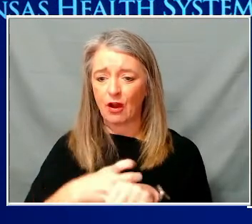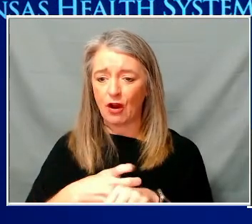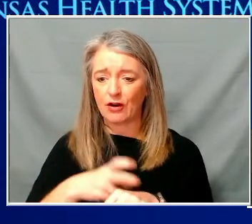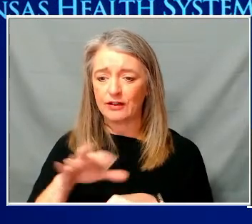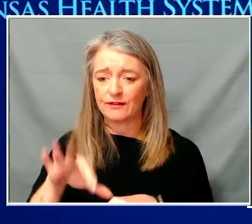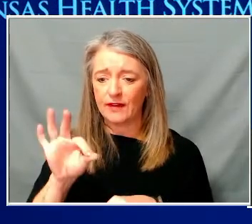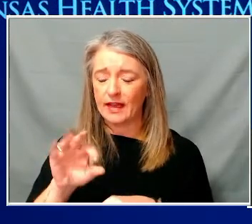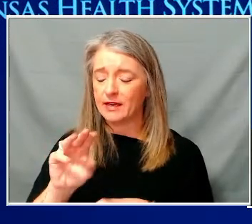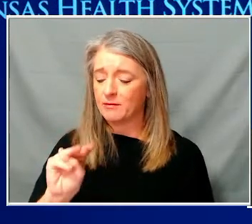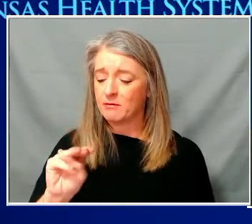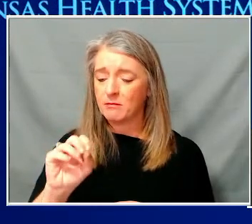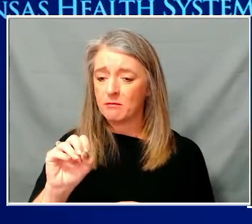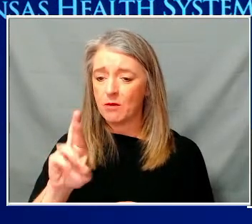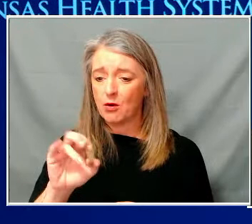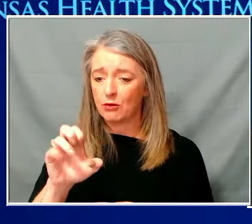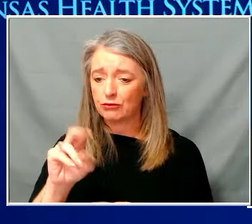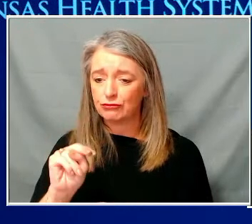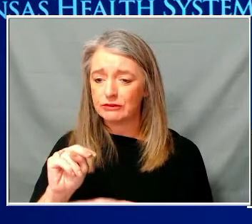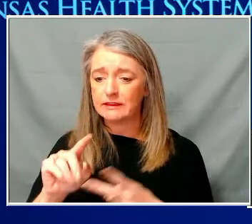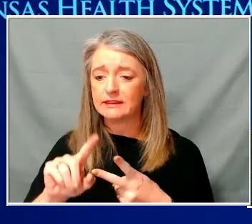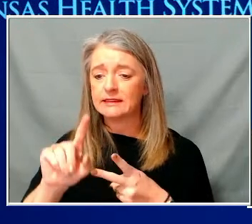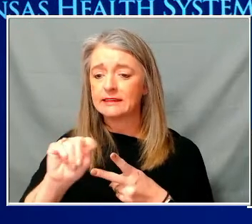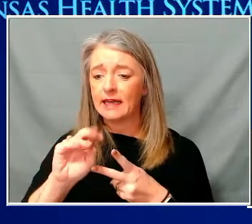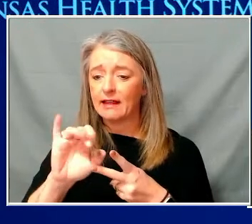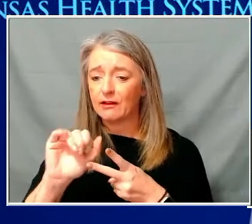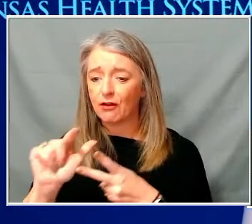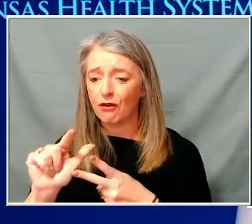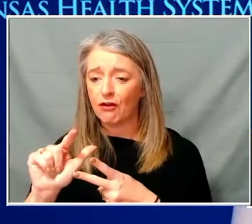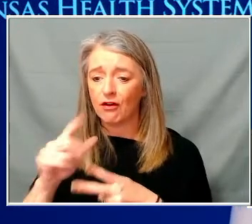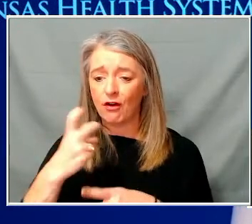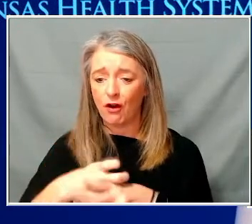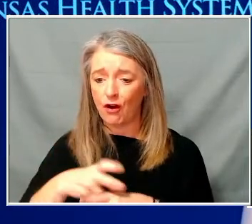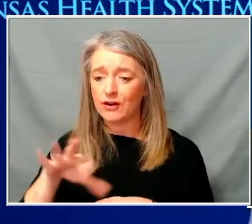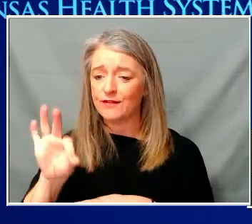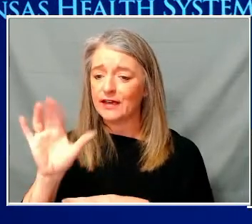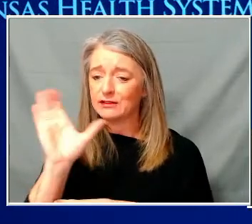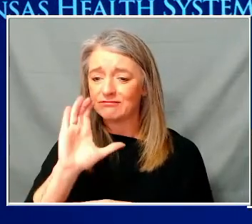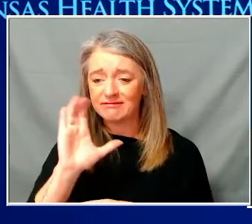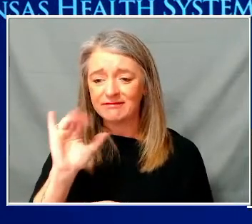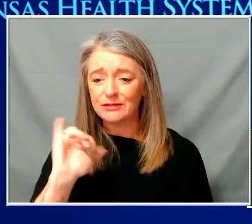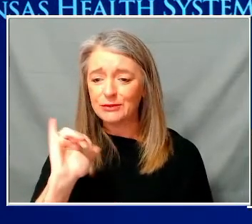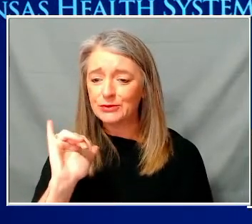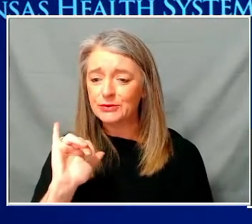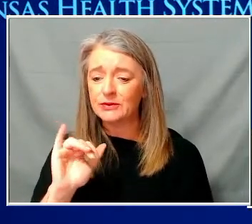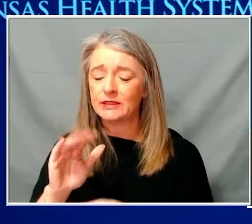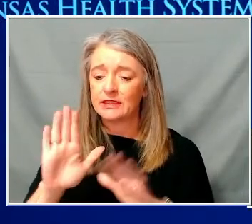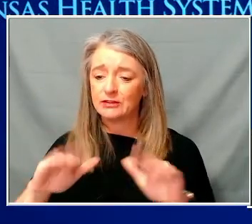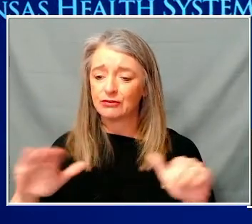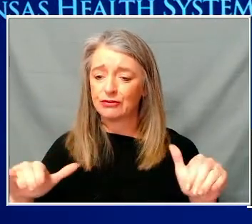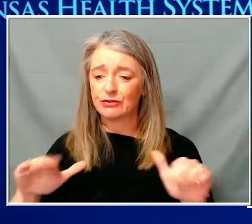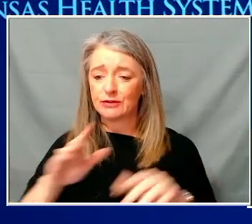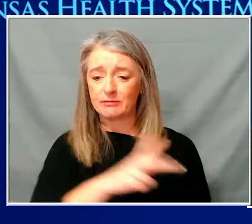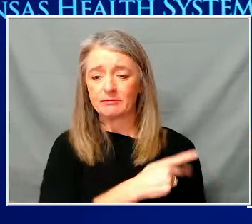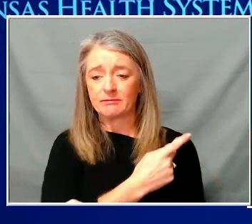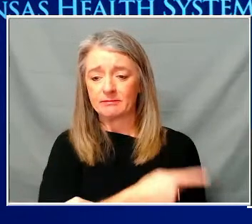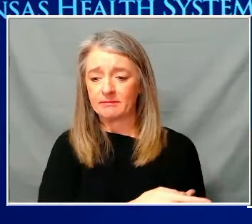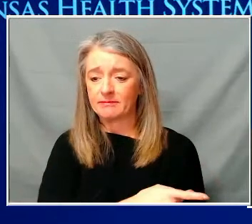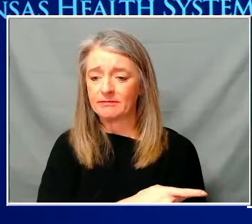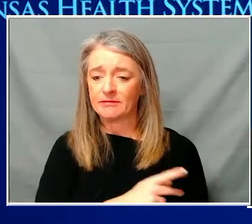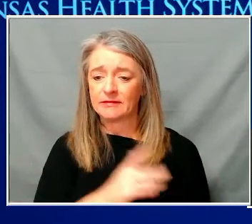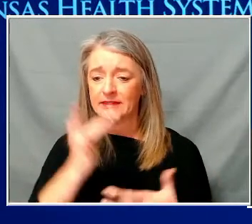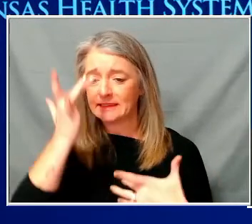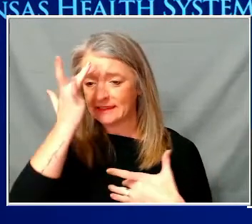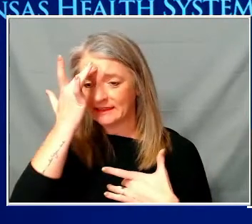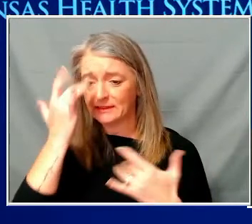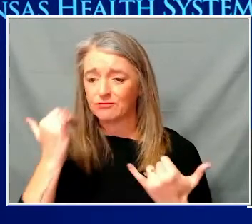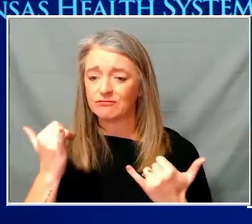Motrin at some of our local stores here in the community as well. So pediatric patients are definitely sick right now, and